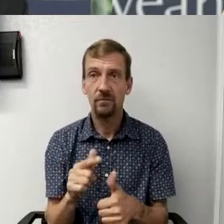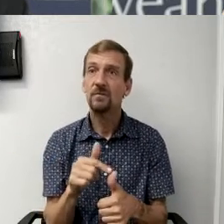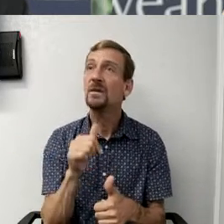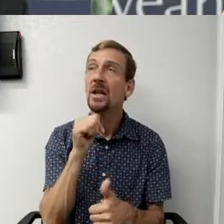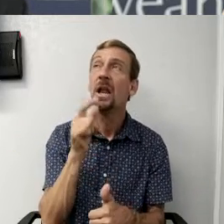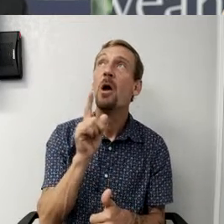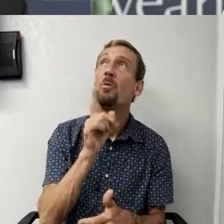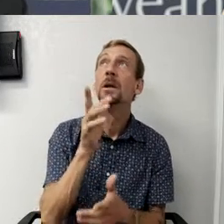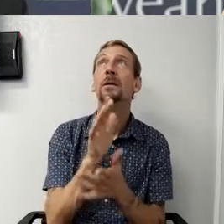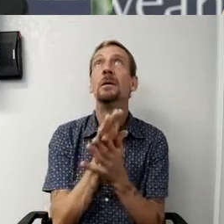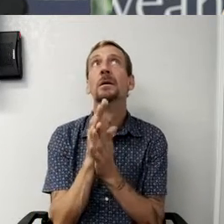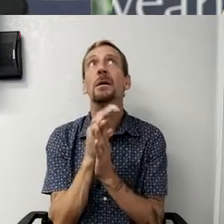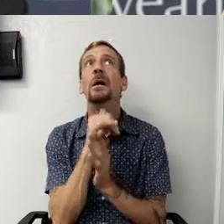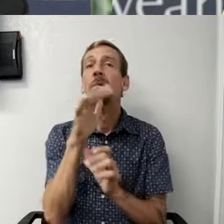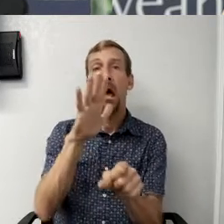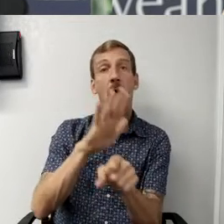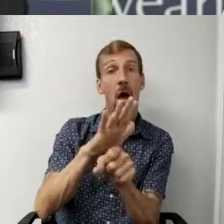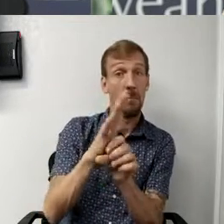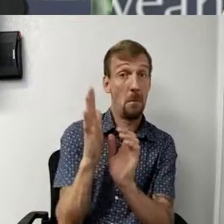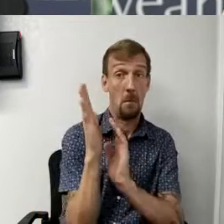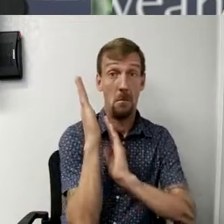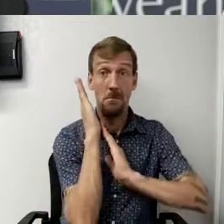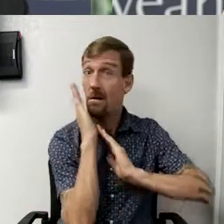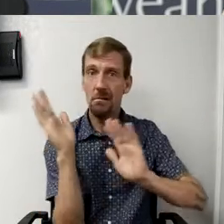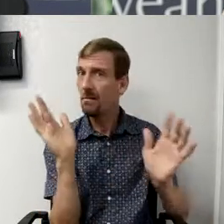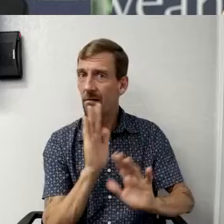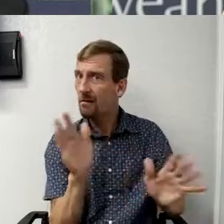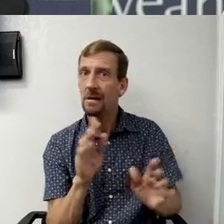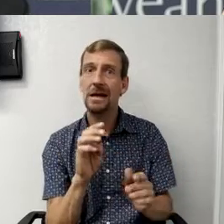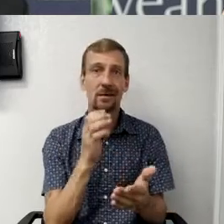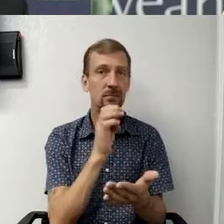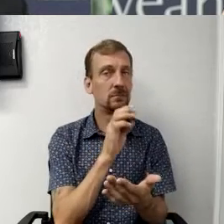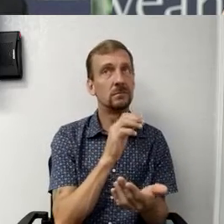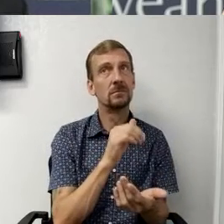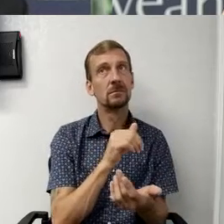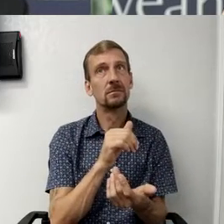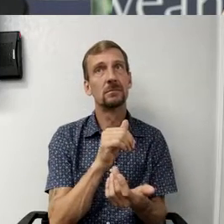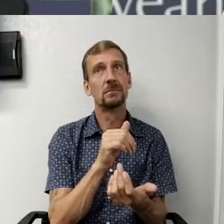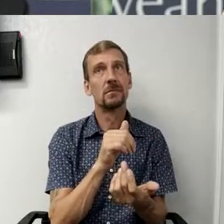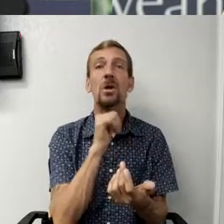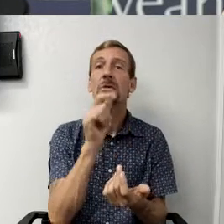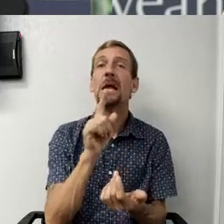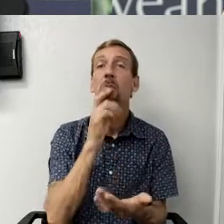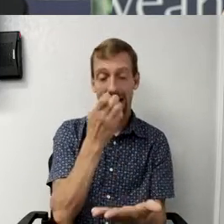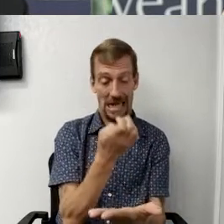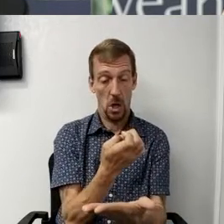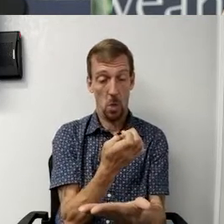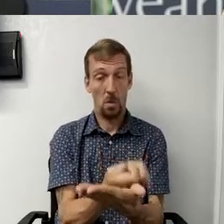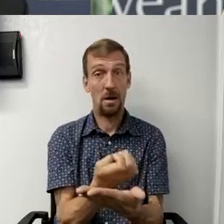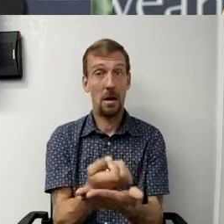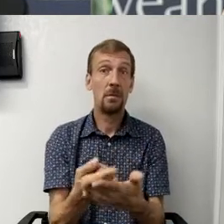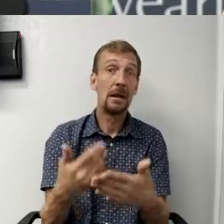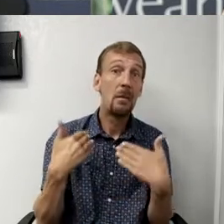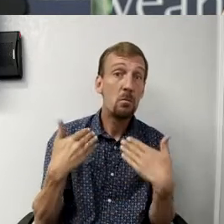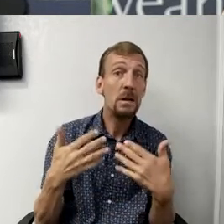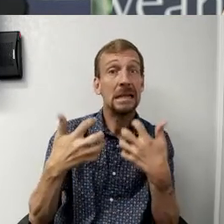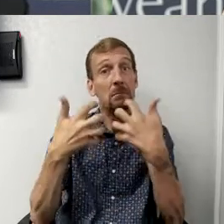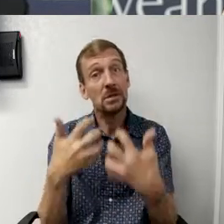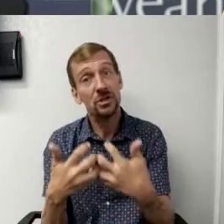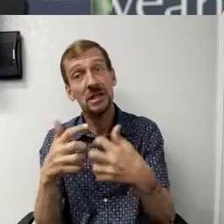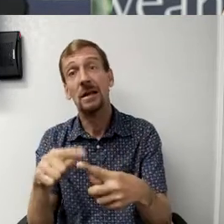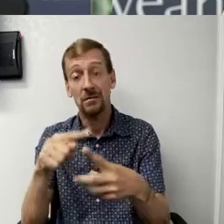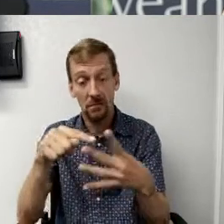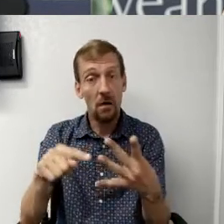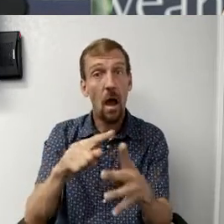so much bed capacity and equipment. I'm sorry, not so much equipment capacity like ventilators, but